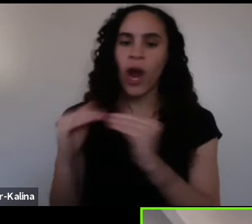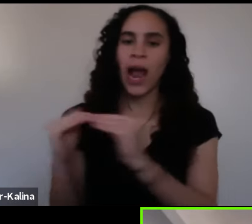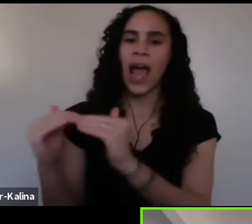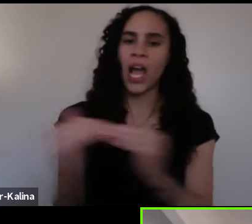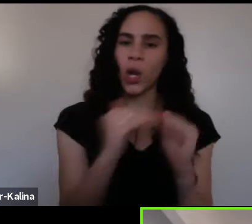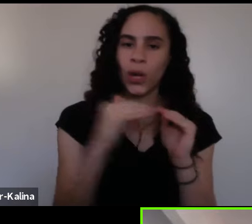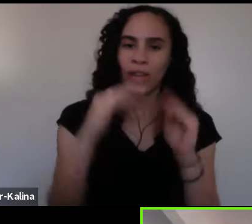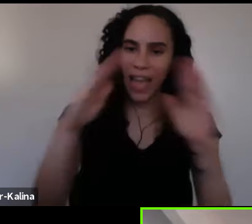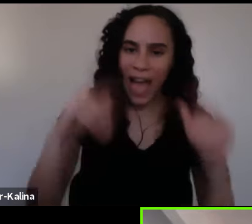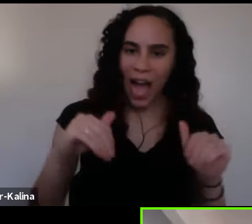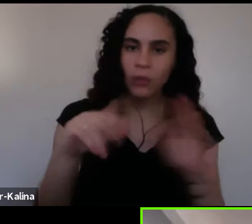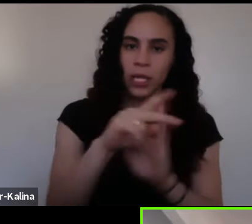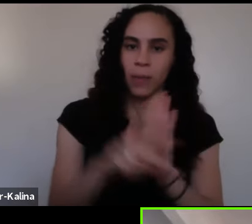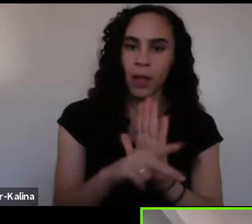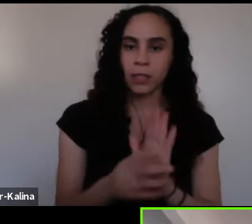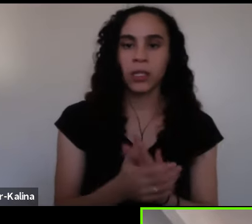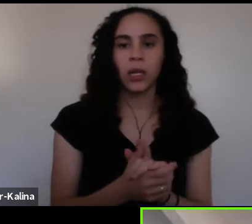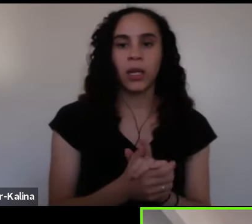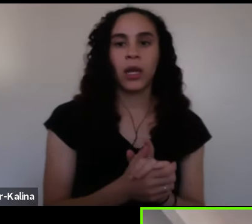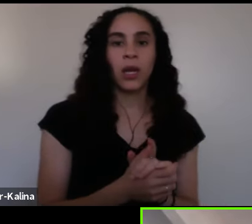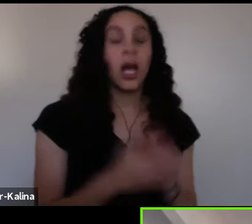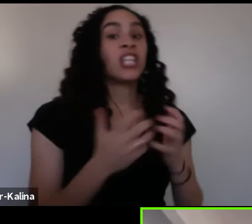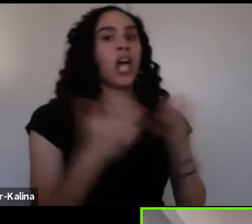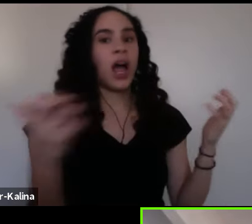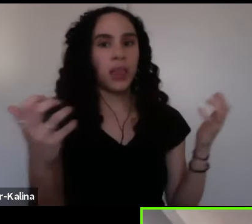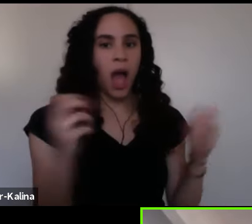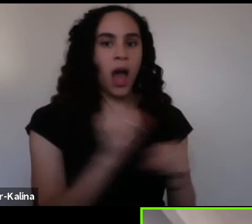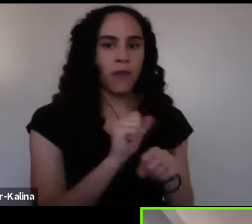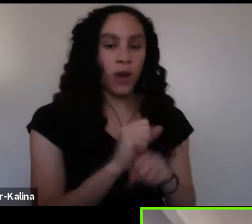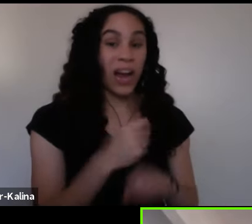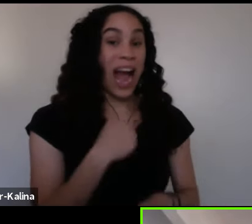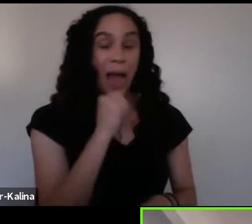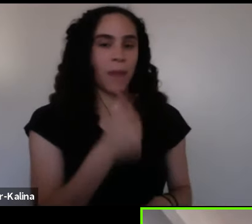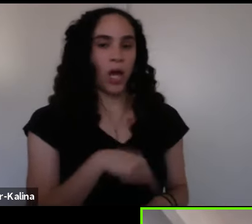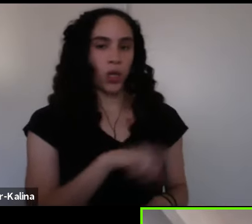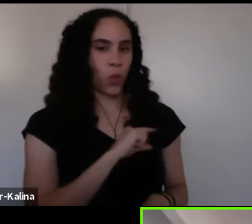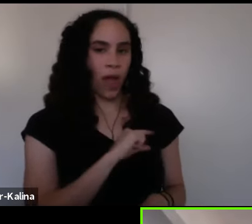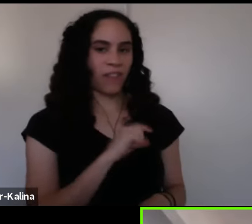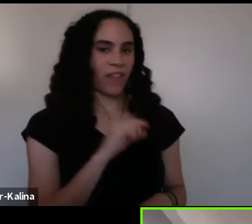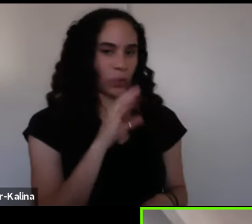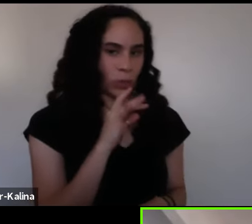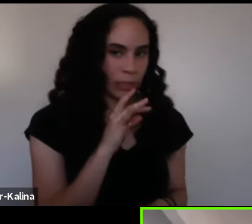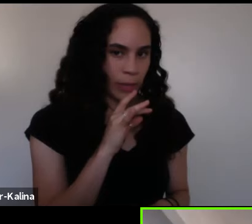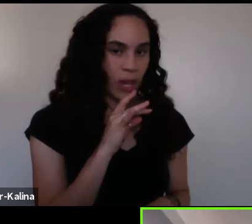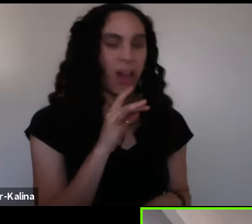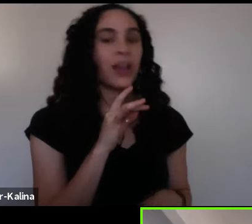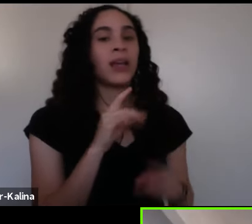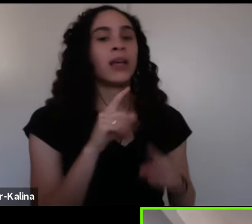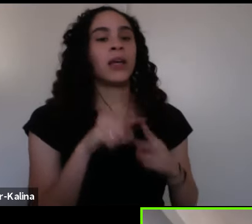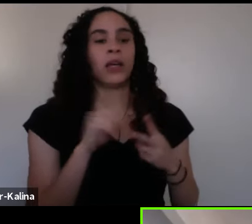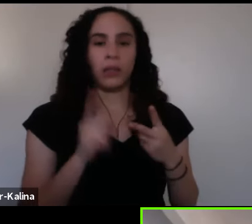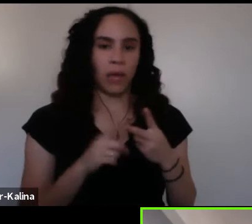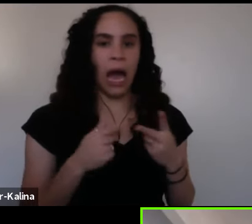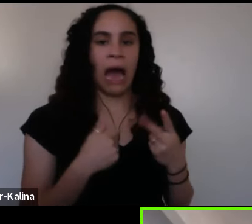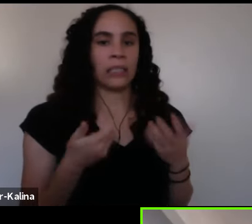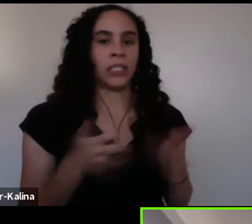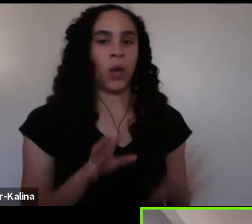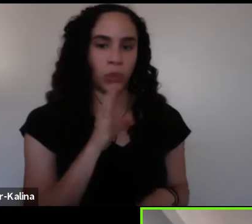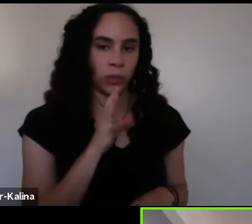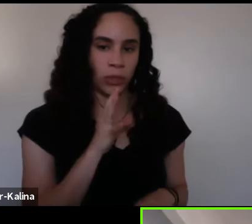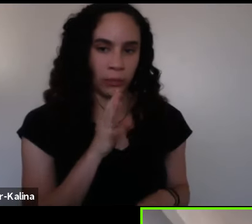that I'm not qualified to speak on, and two, I really don't want to speak on. But I know